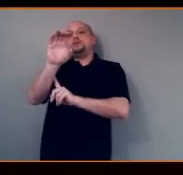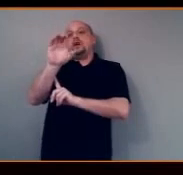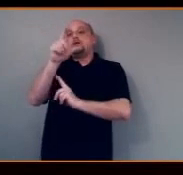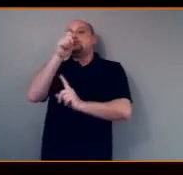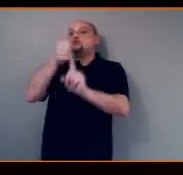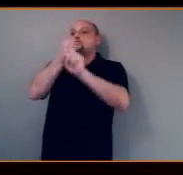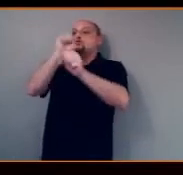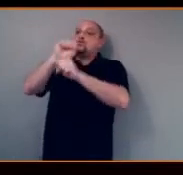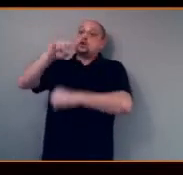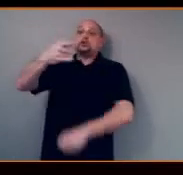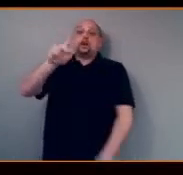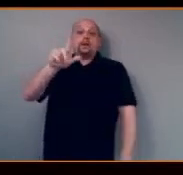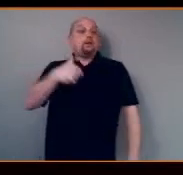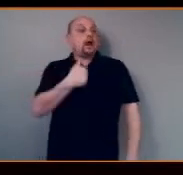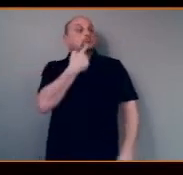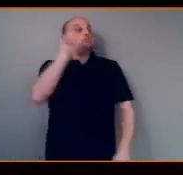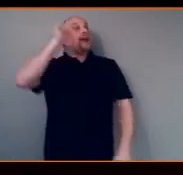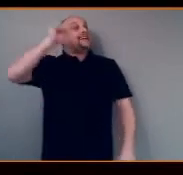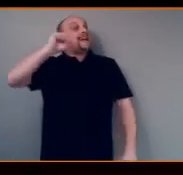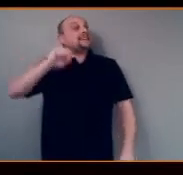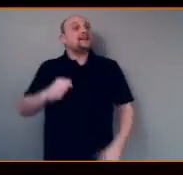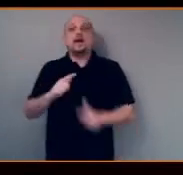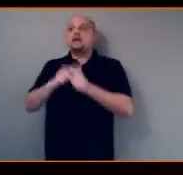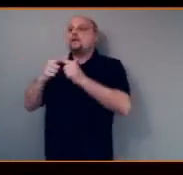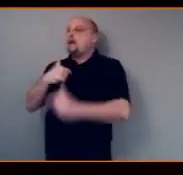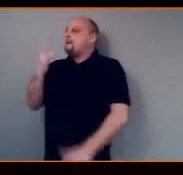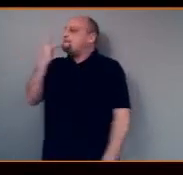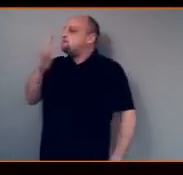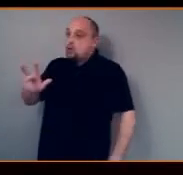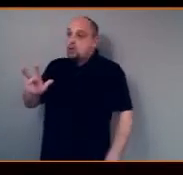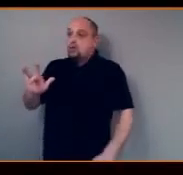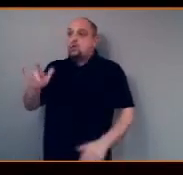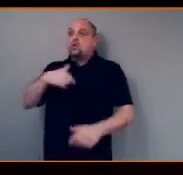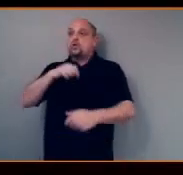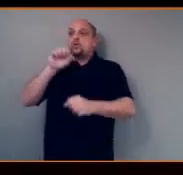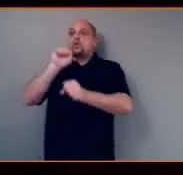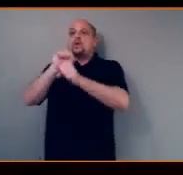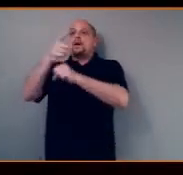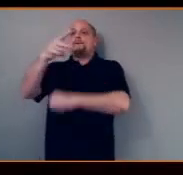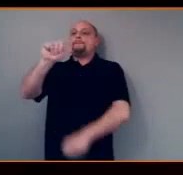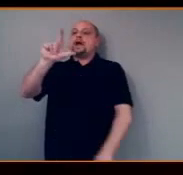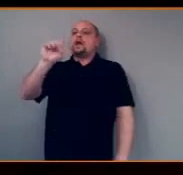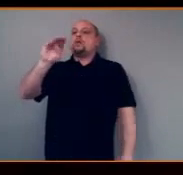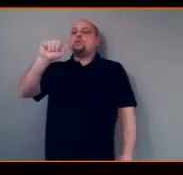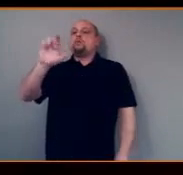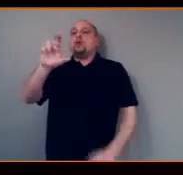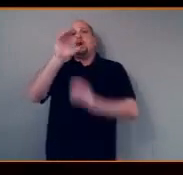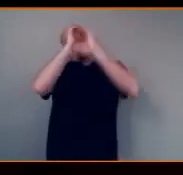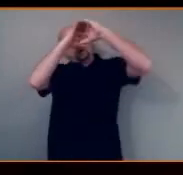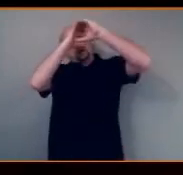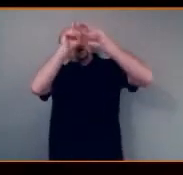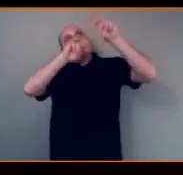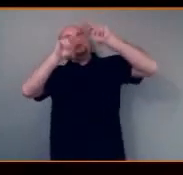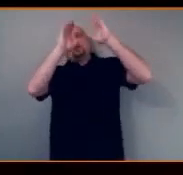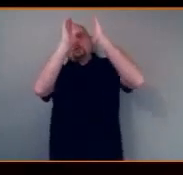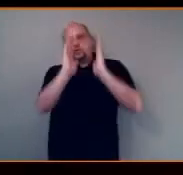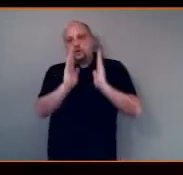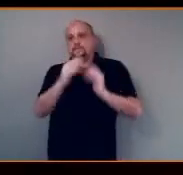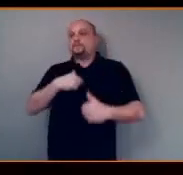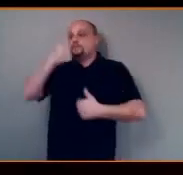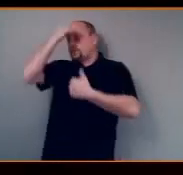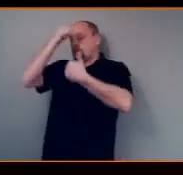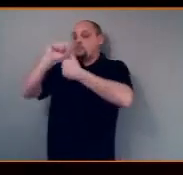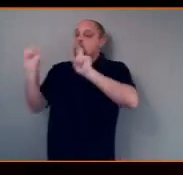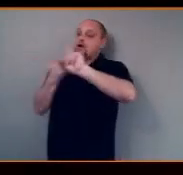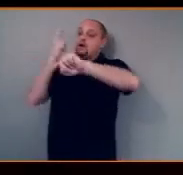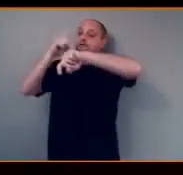So I said yes, and I had this fortunate opportunity to work in the Palomar Observatory. And I remember the first time I was able to be